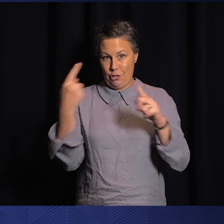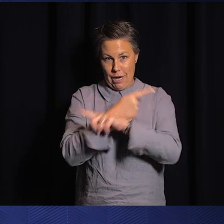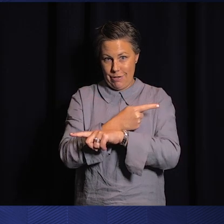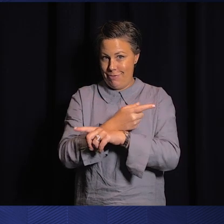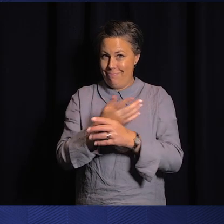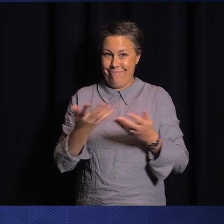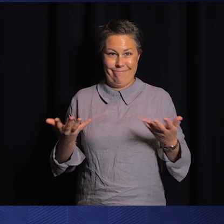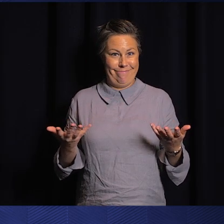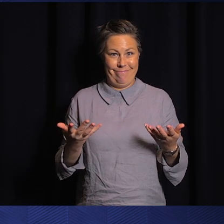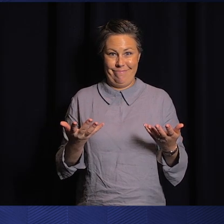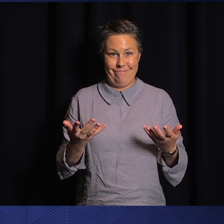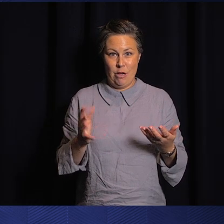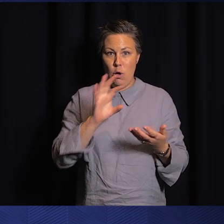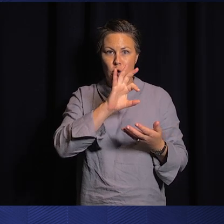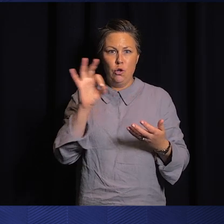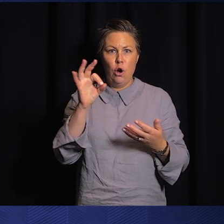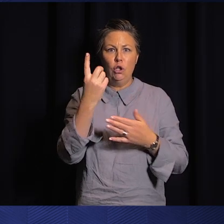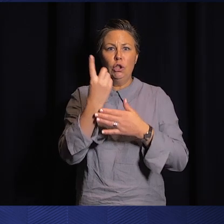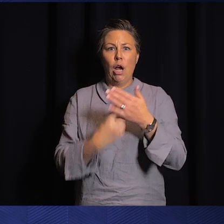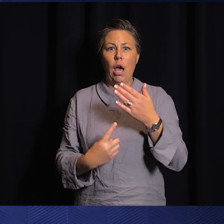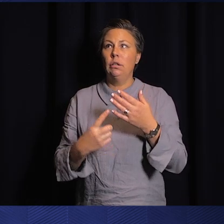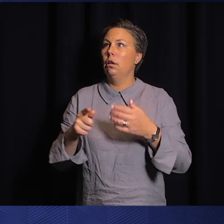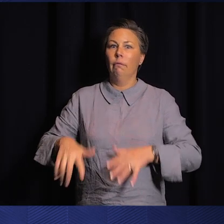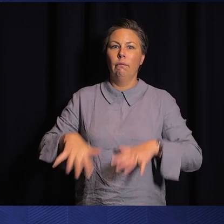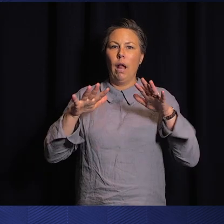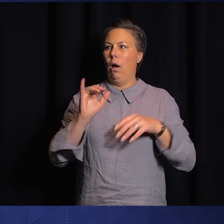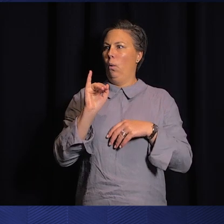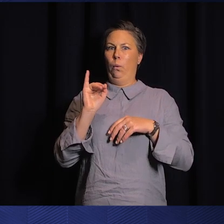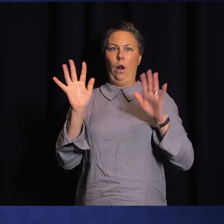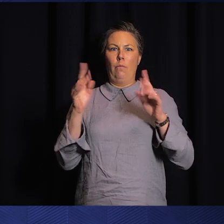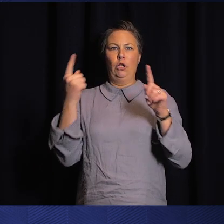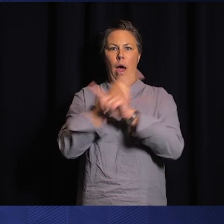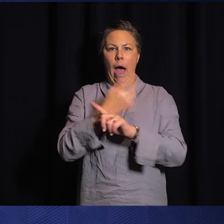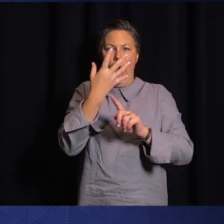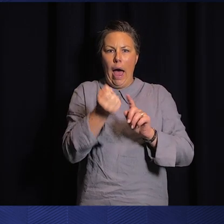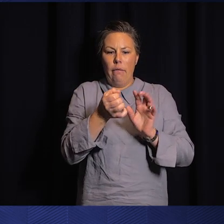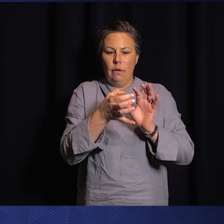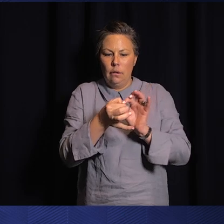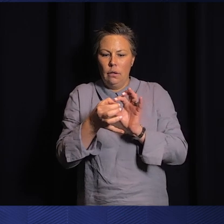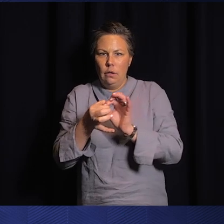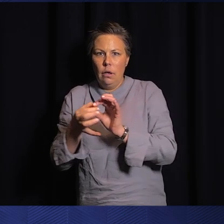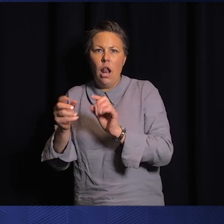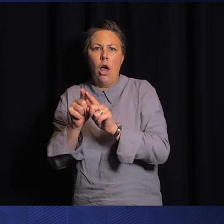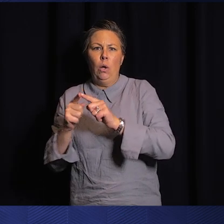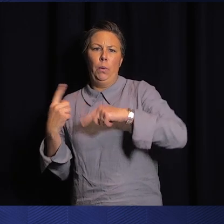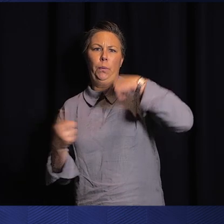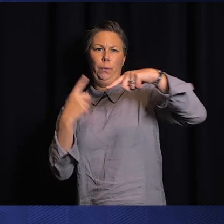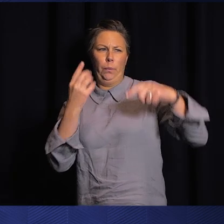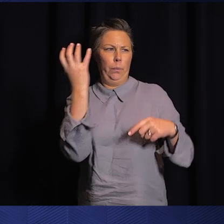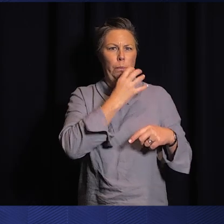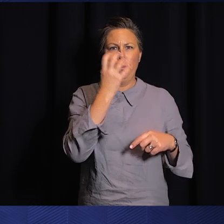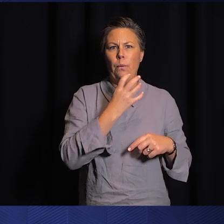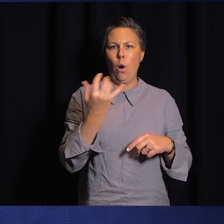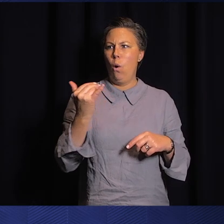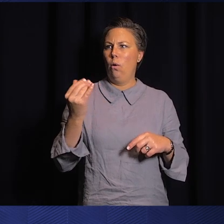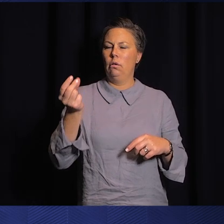not merely those climate change effects that are sudden onset, the more dramatic typhoons, cyclones,